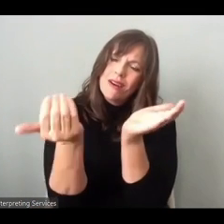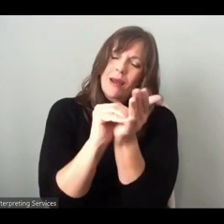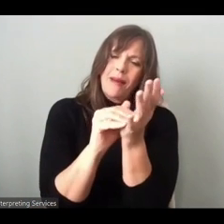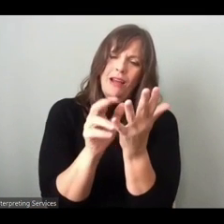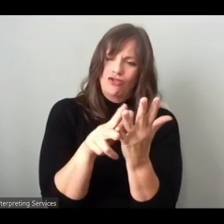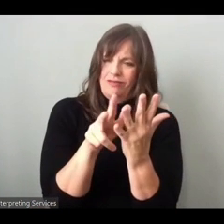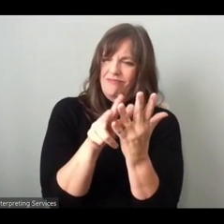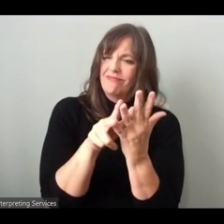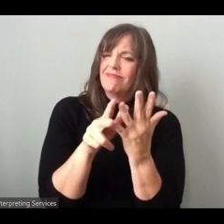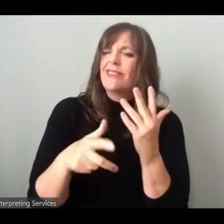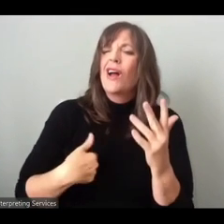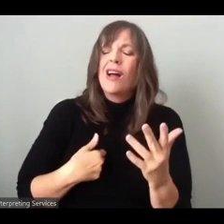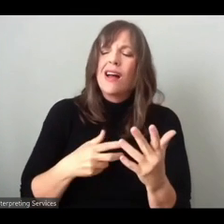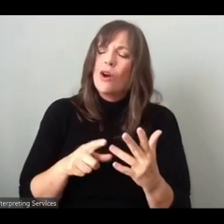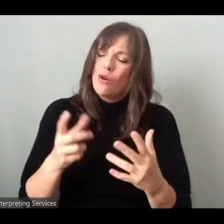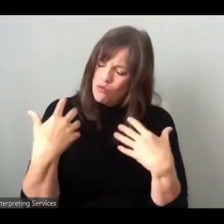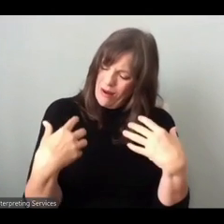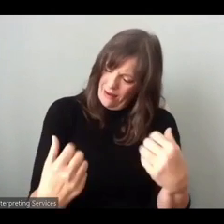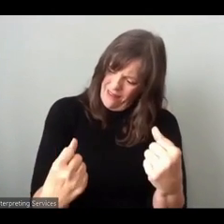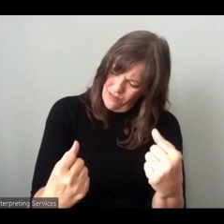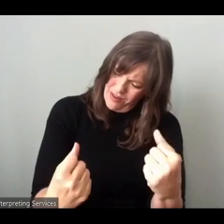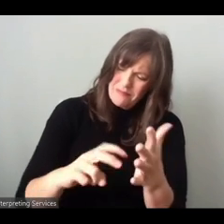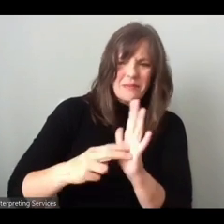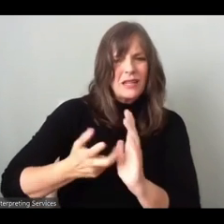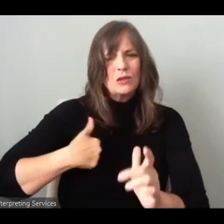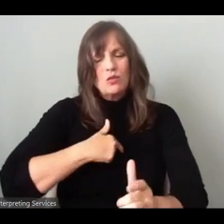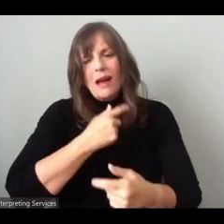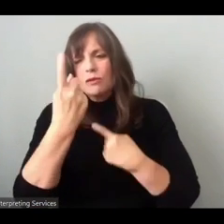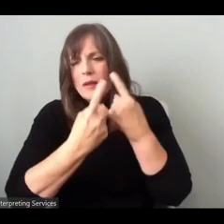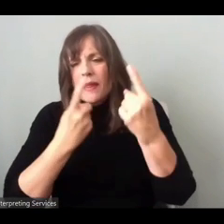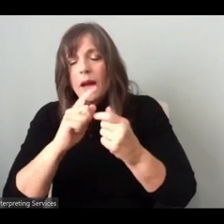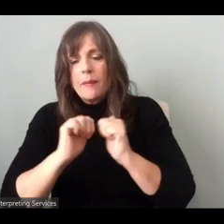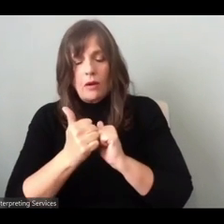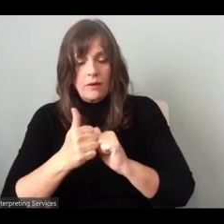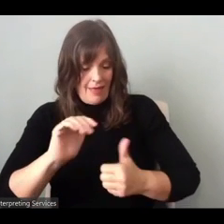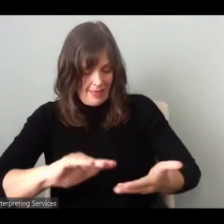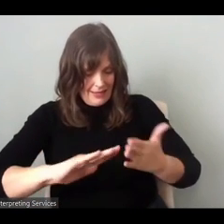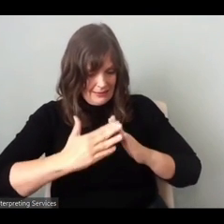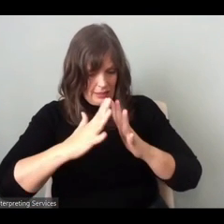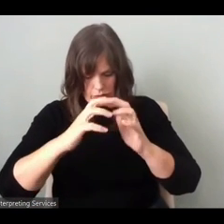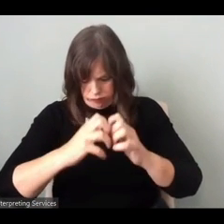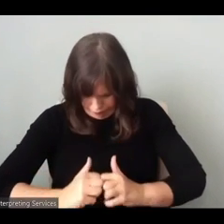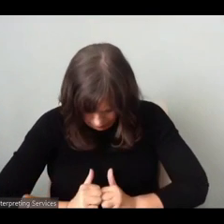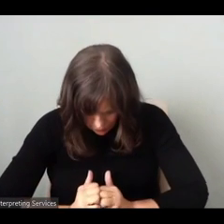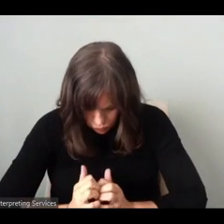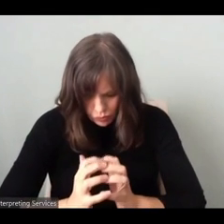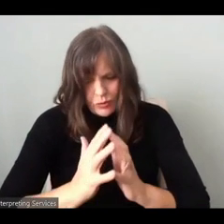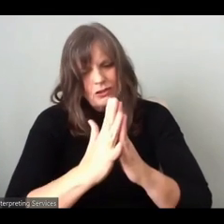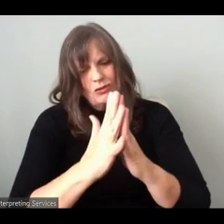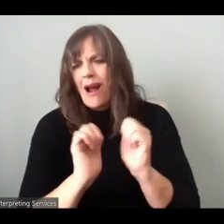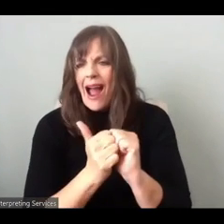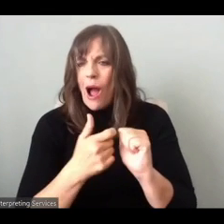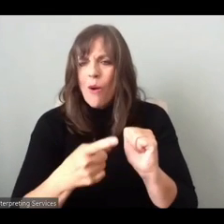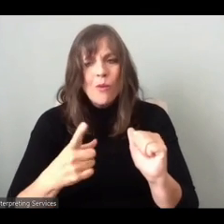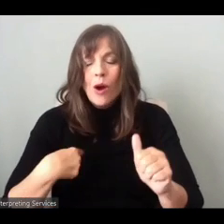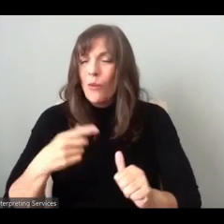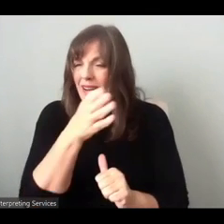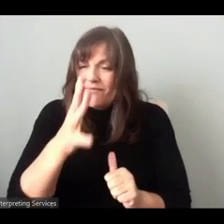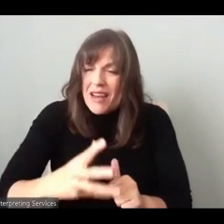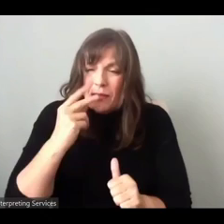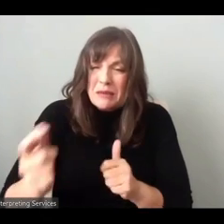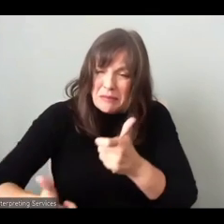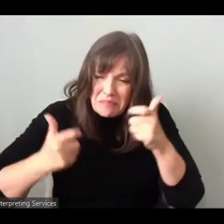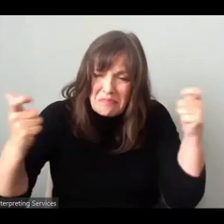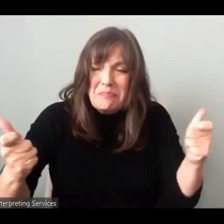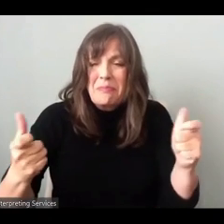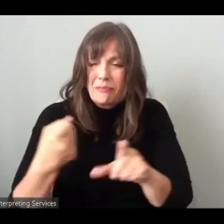Recover means that we have to think about the restoration of this city at a scale that's never happened. We are going to have to remake our local